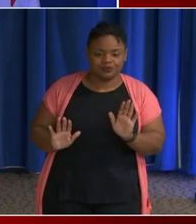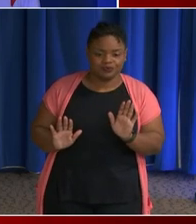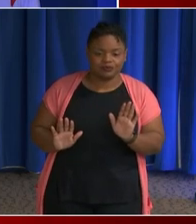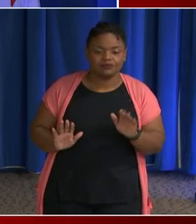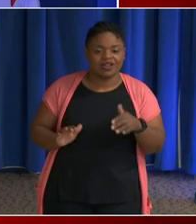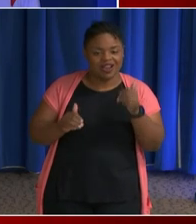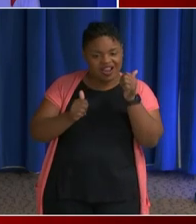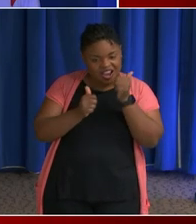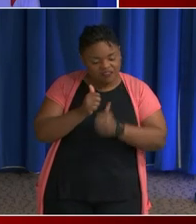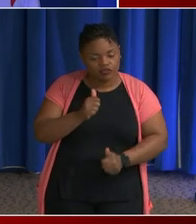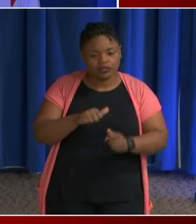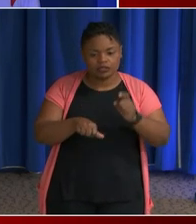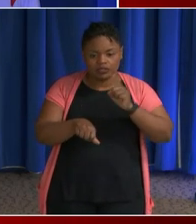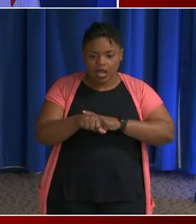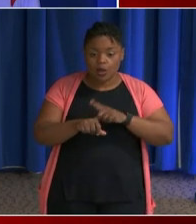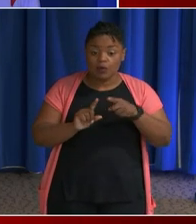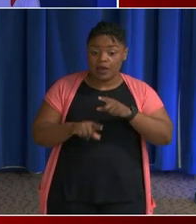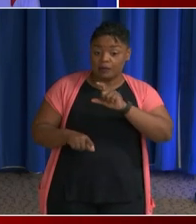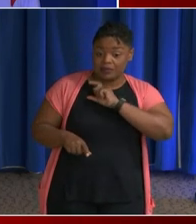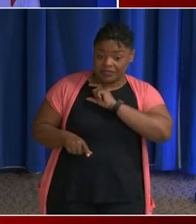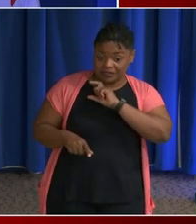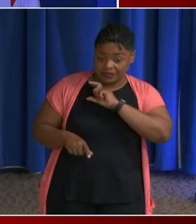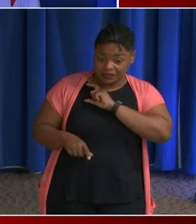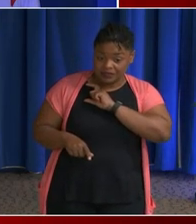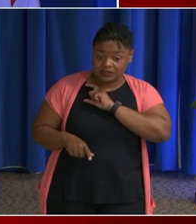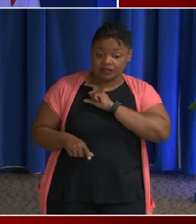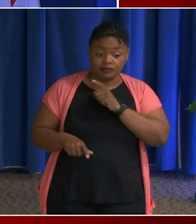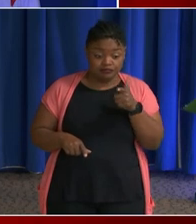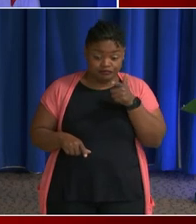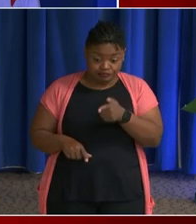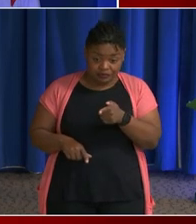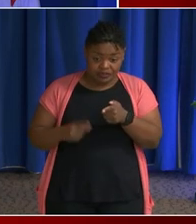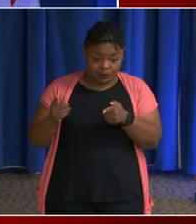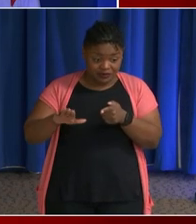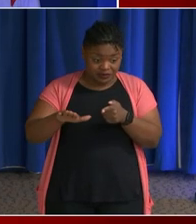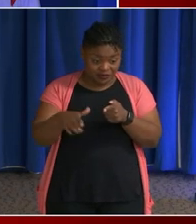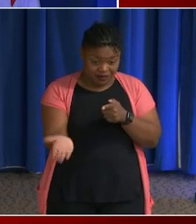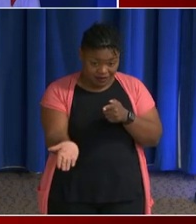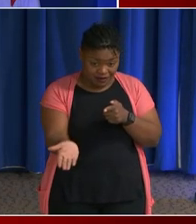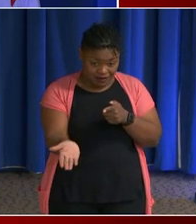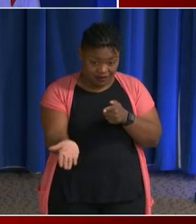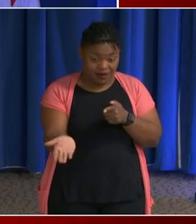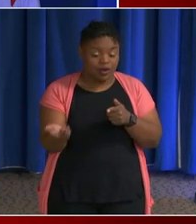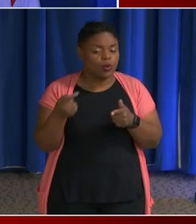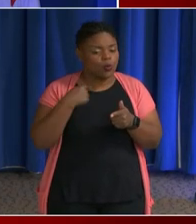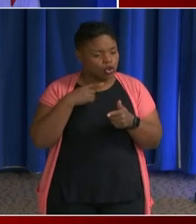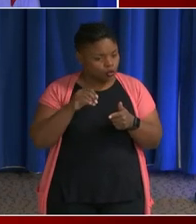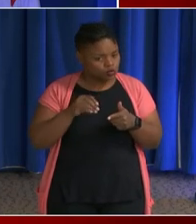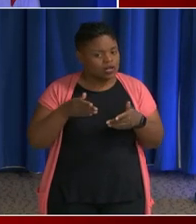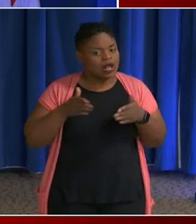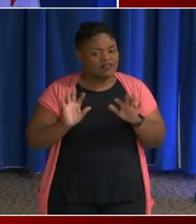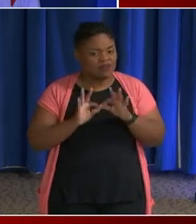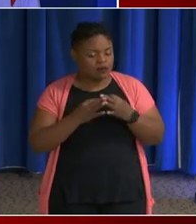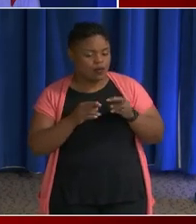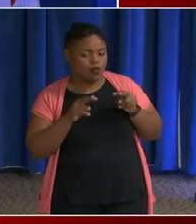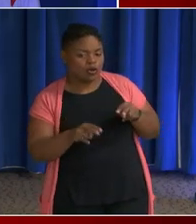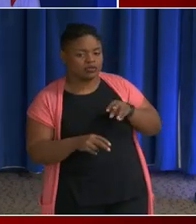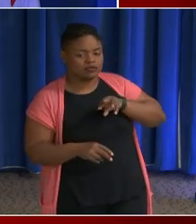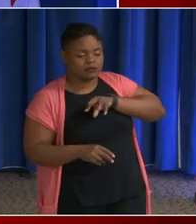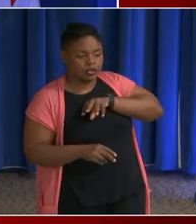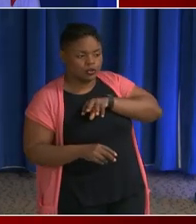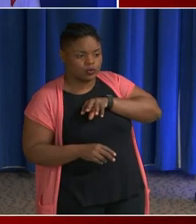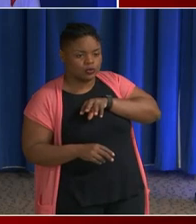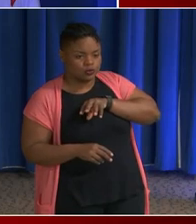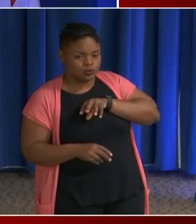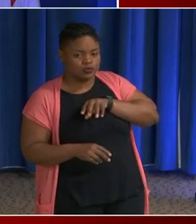has been a fatal use of force in the District of Columbia, the families have been able to view the video. What about the complaints from